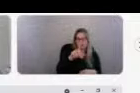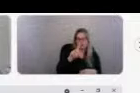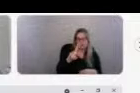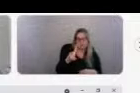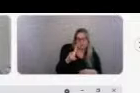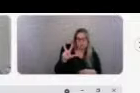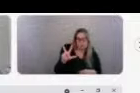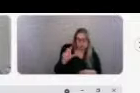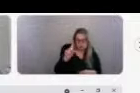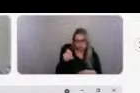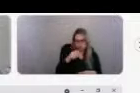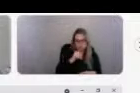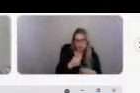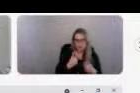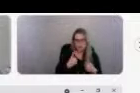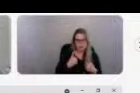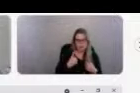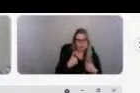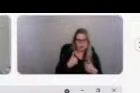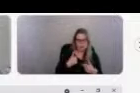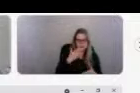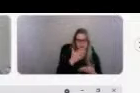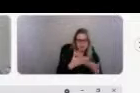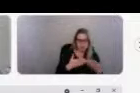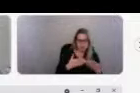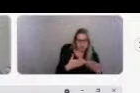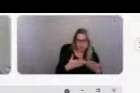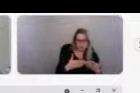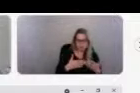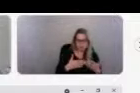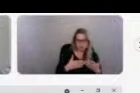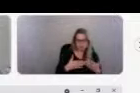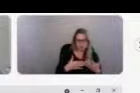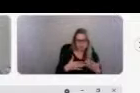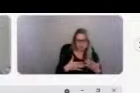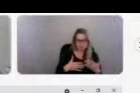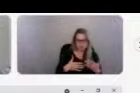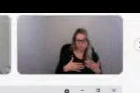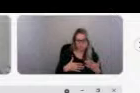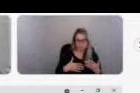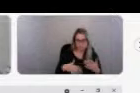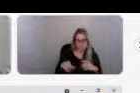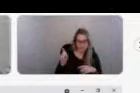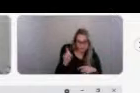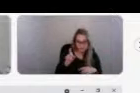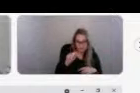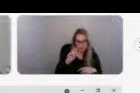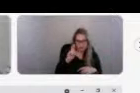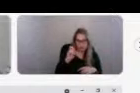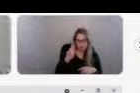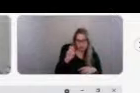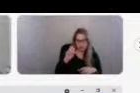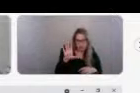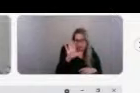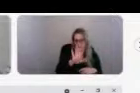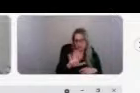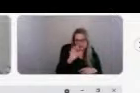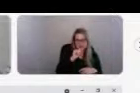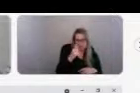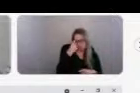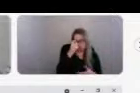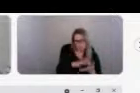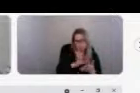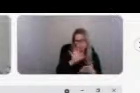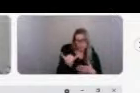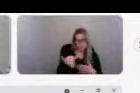we should not have that little part that brings in some of the phoenix urban areas i don't believe that that